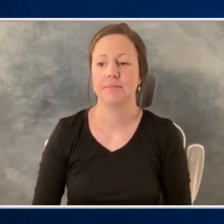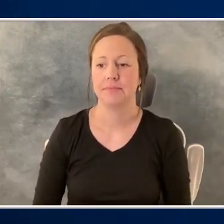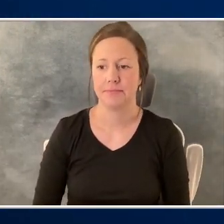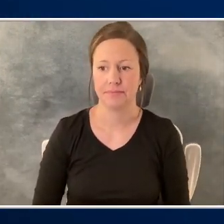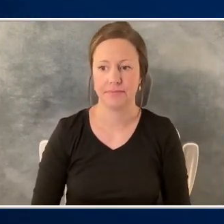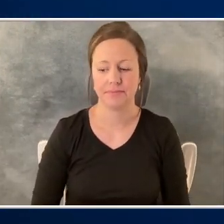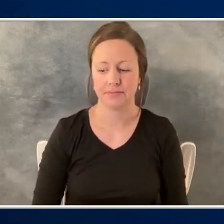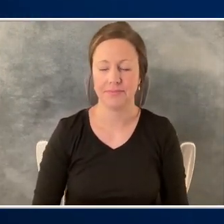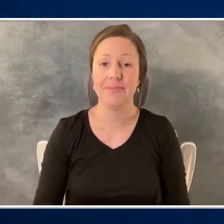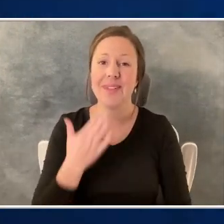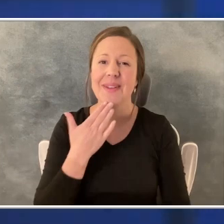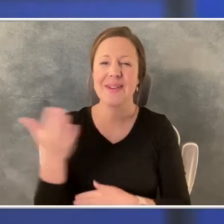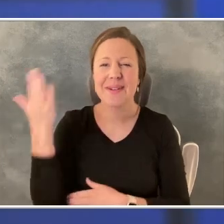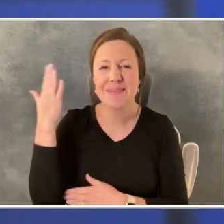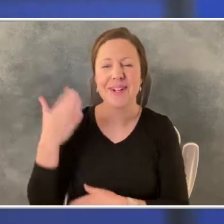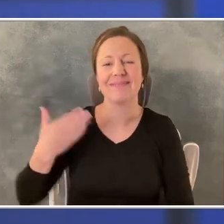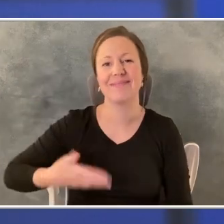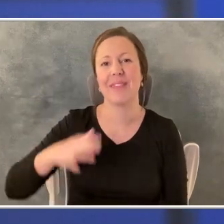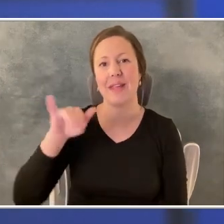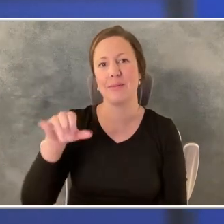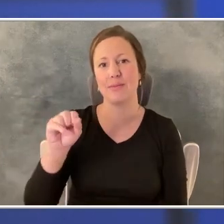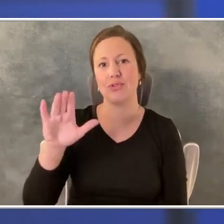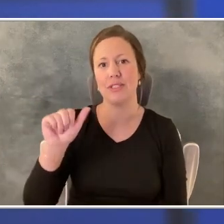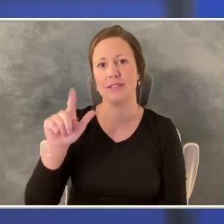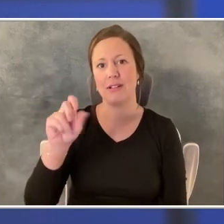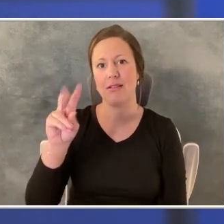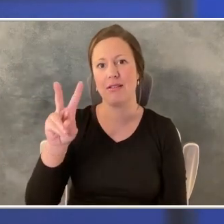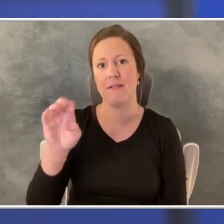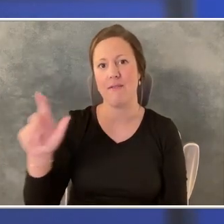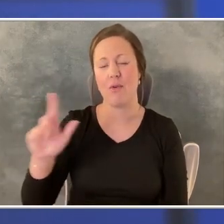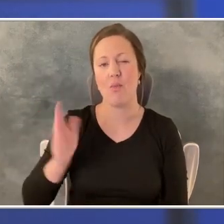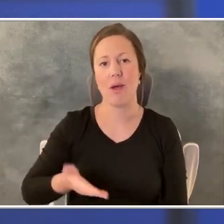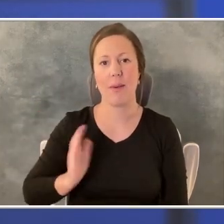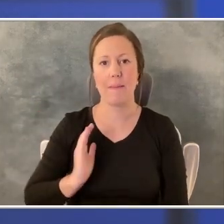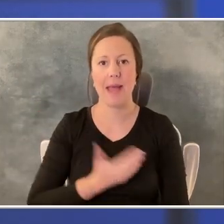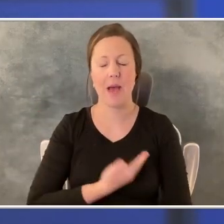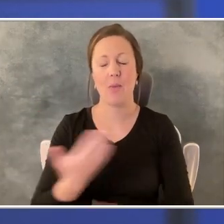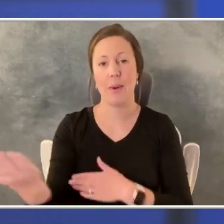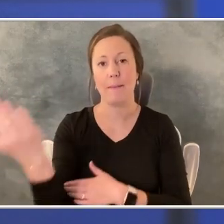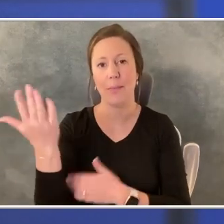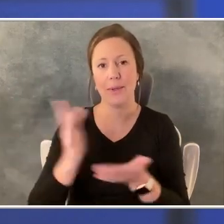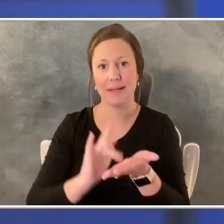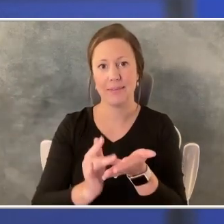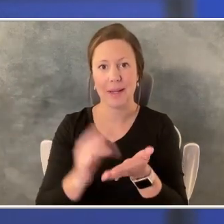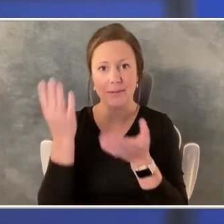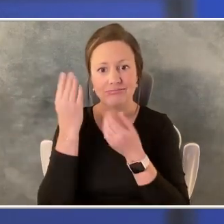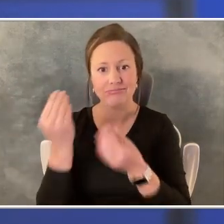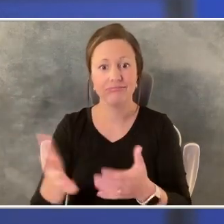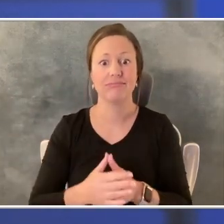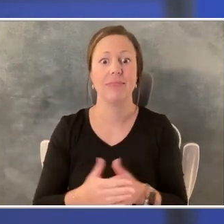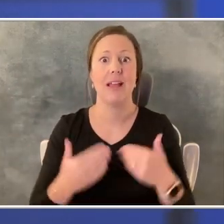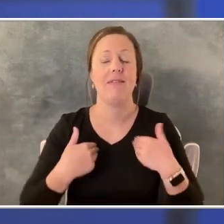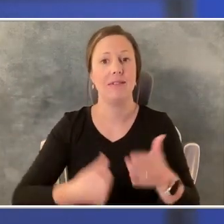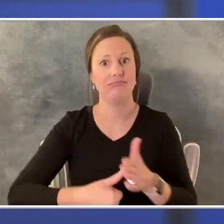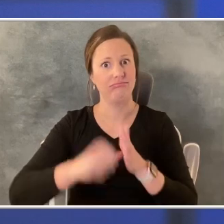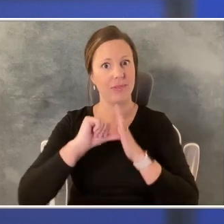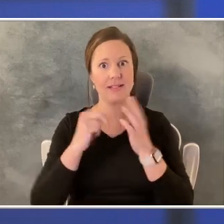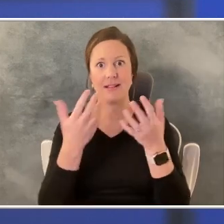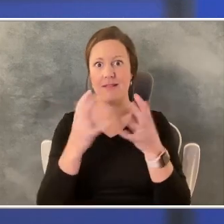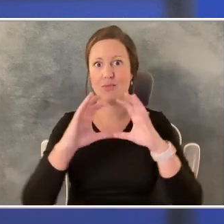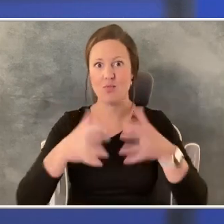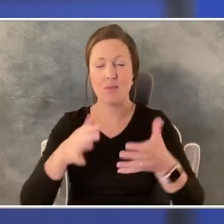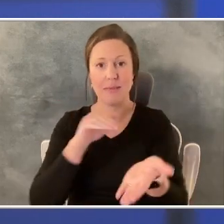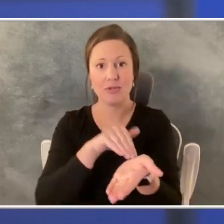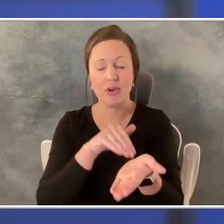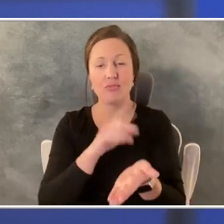Good morning, I'm Jessica Lovell, and welcome to the Morning Medical Update. We have an impressive panel of physicians who are experts in menopause.